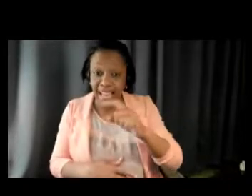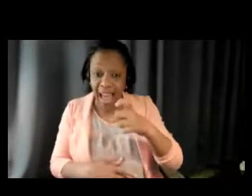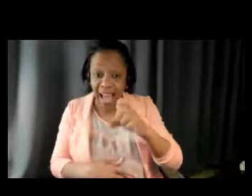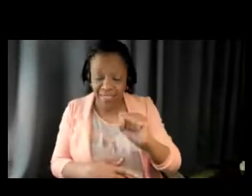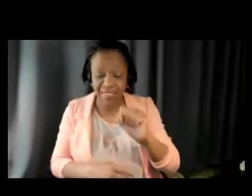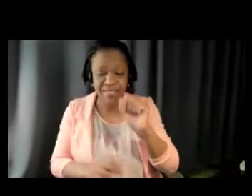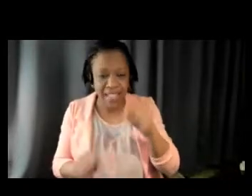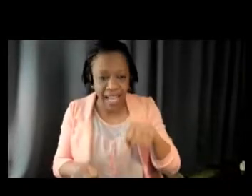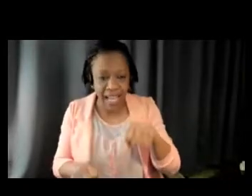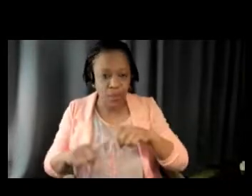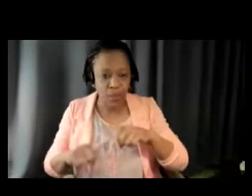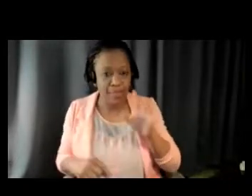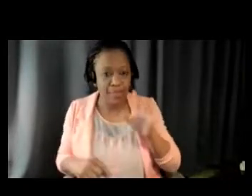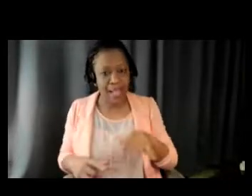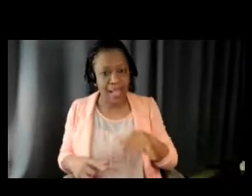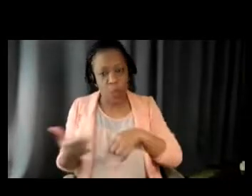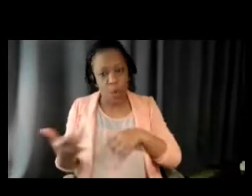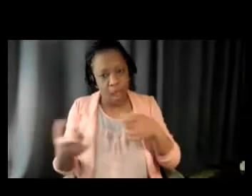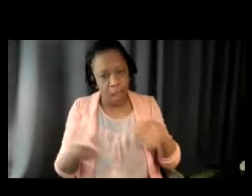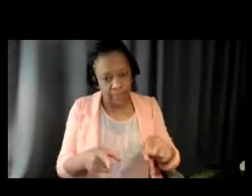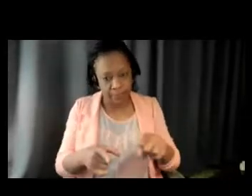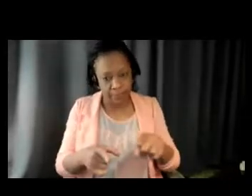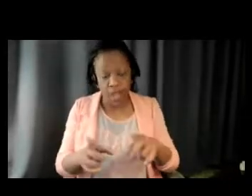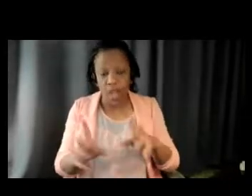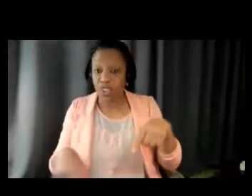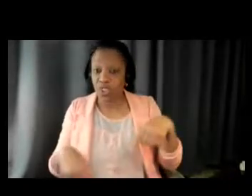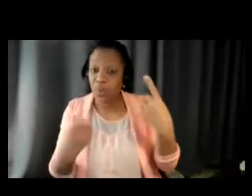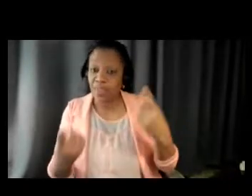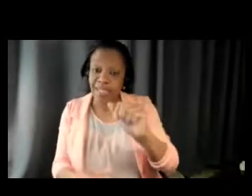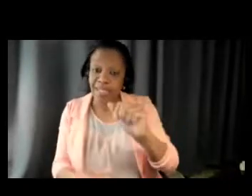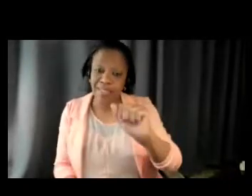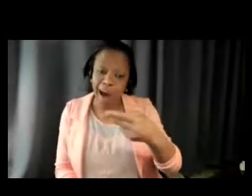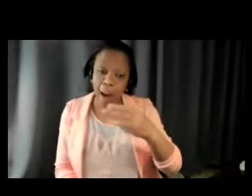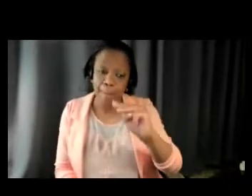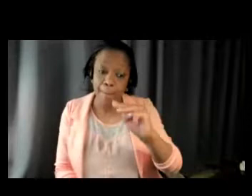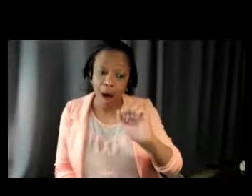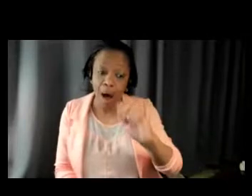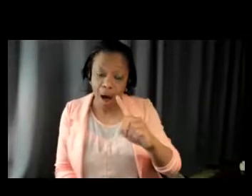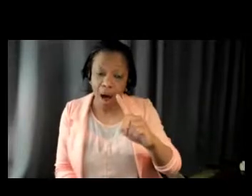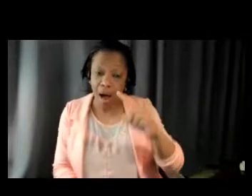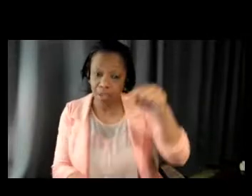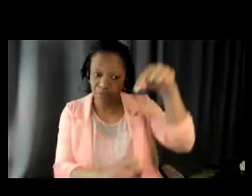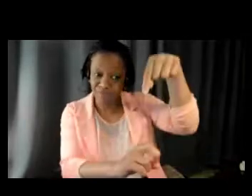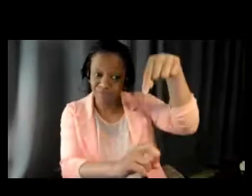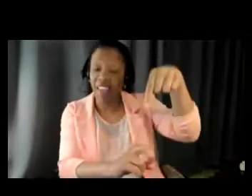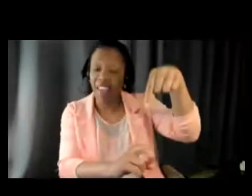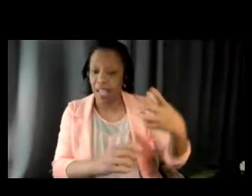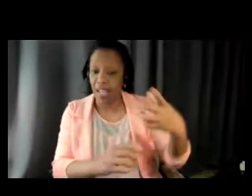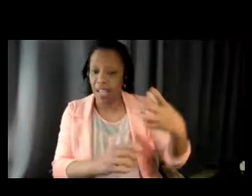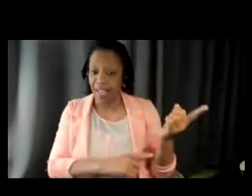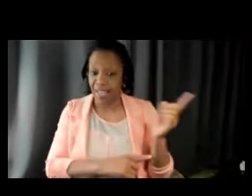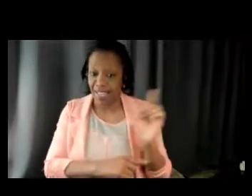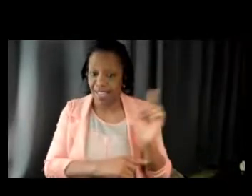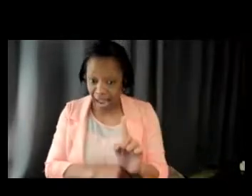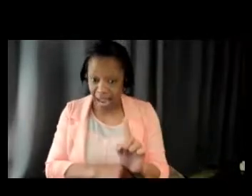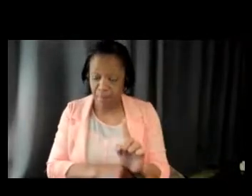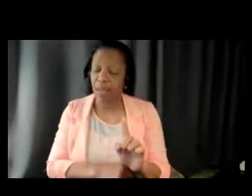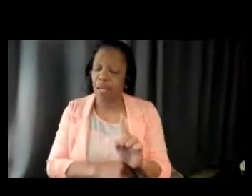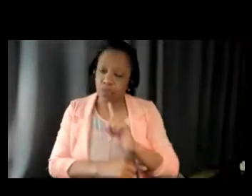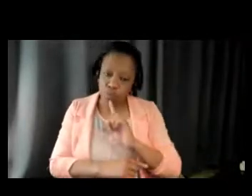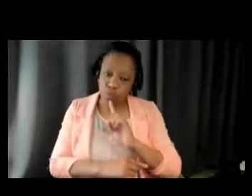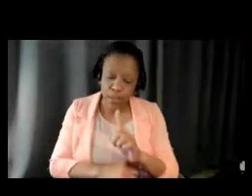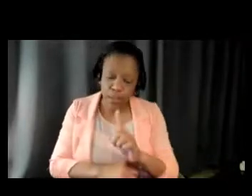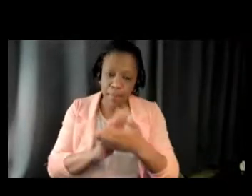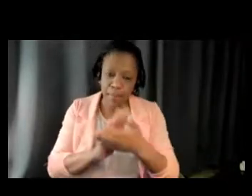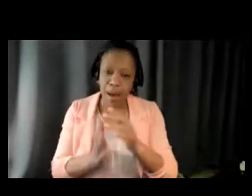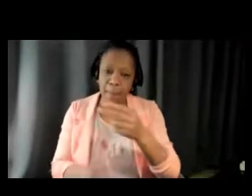since IMAN has been in, it's been a haven for people that live in the community. And it's a place for people to come,